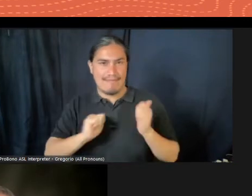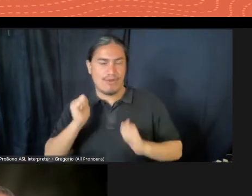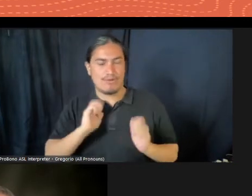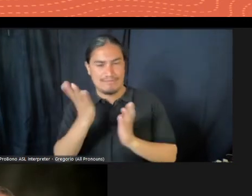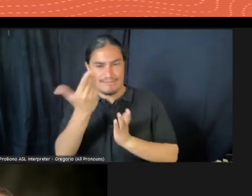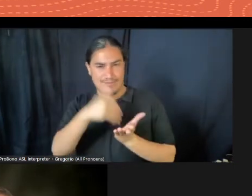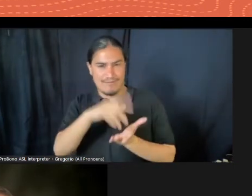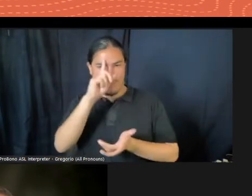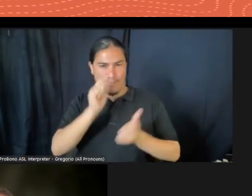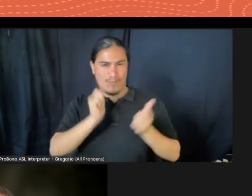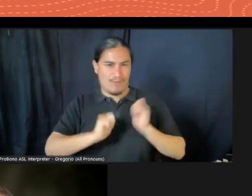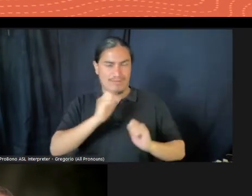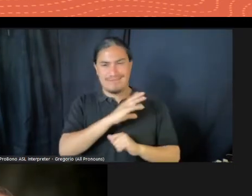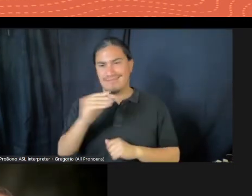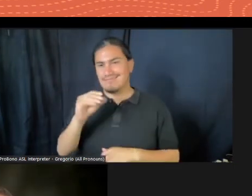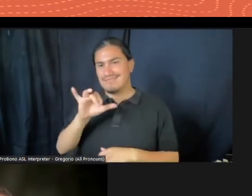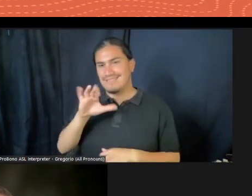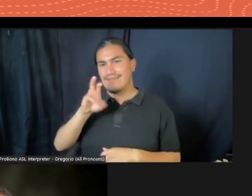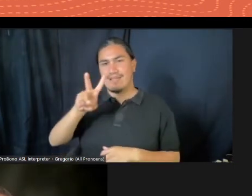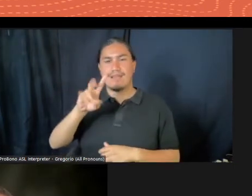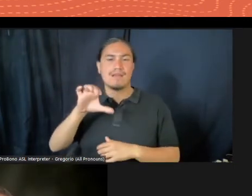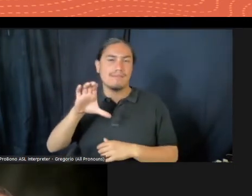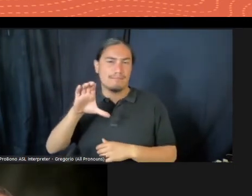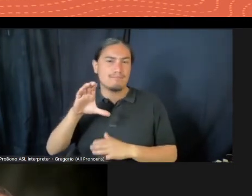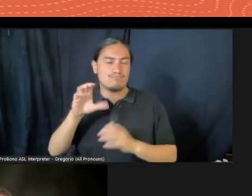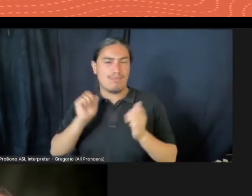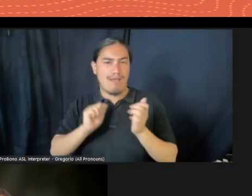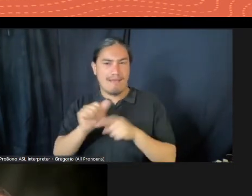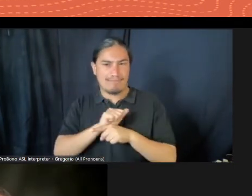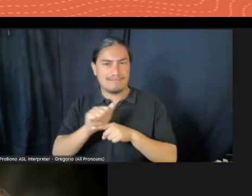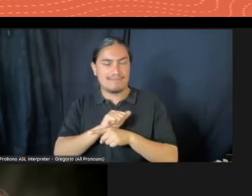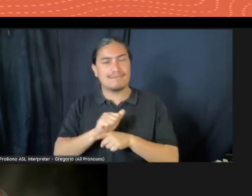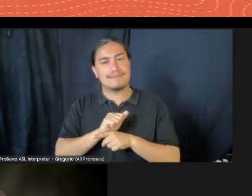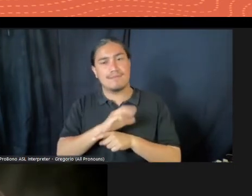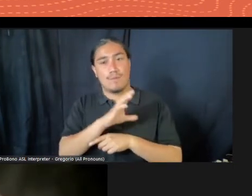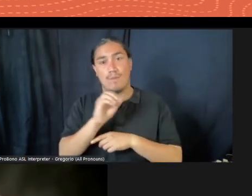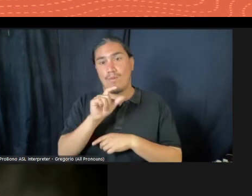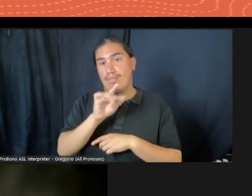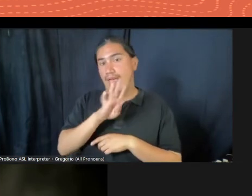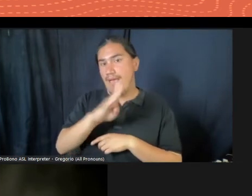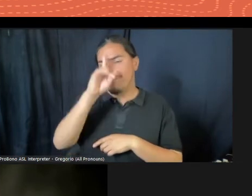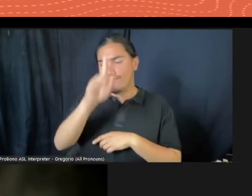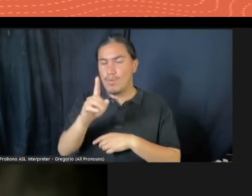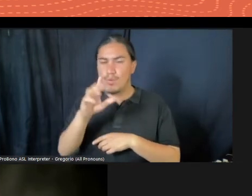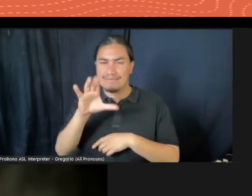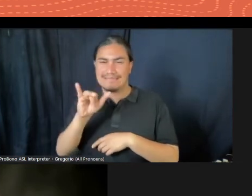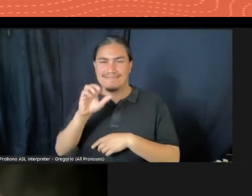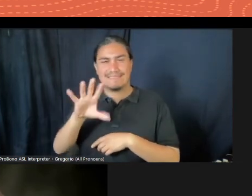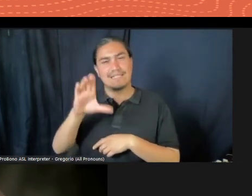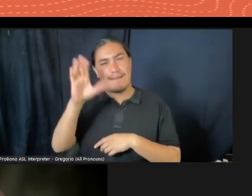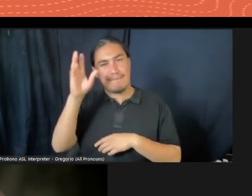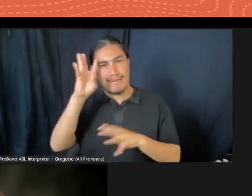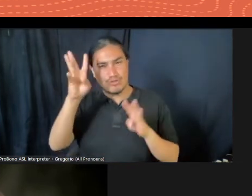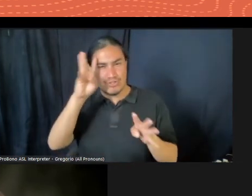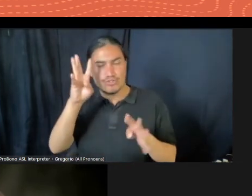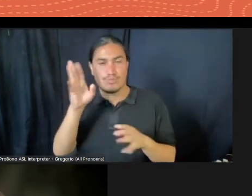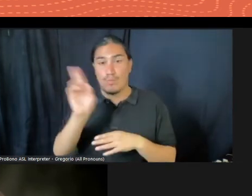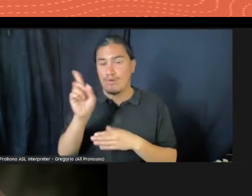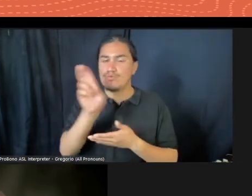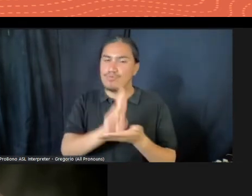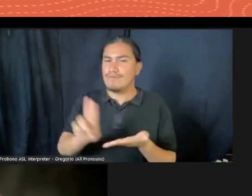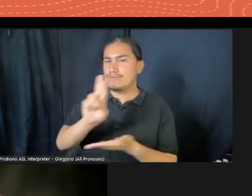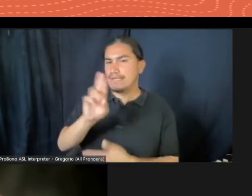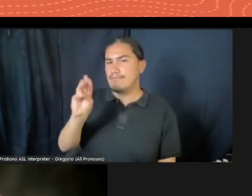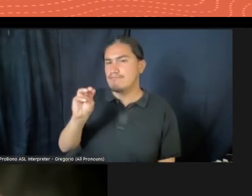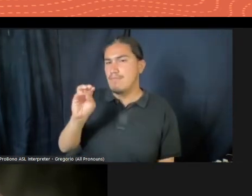Civic Practice, and the newly formed CoLab for Civic Imagination at the University of Montana.